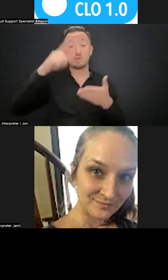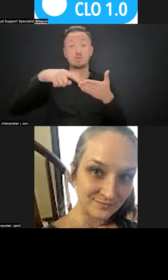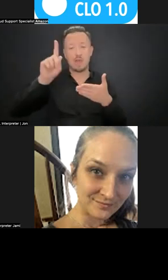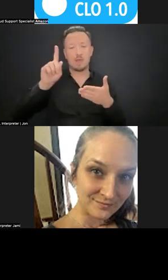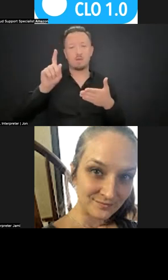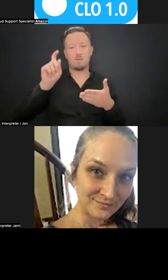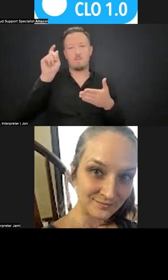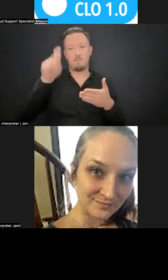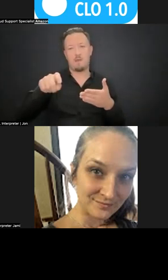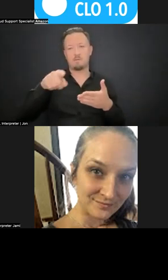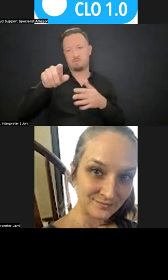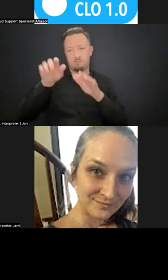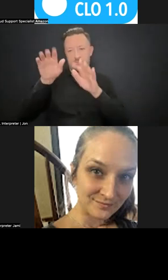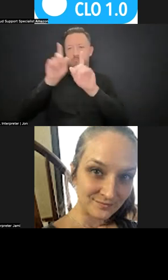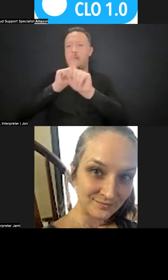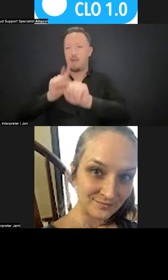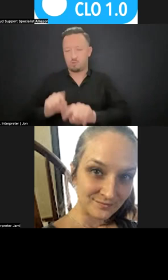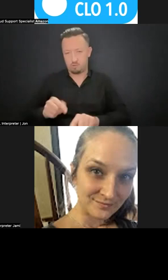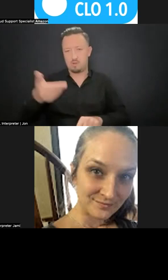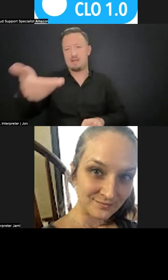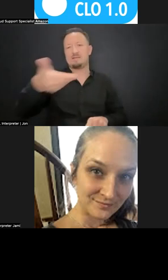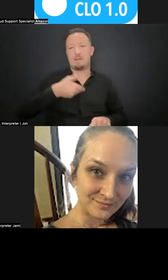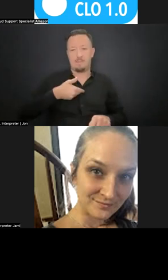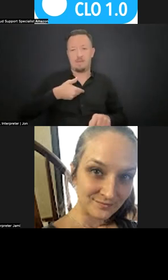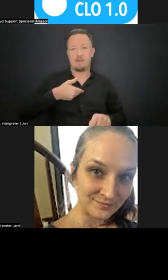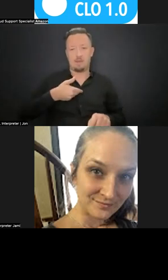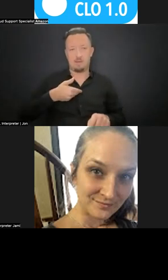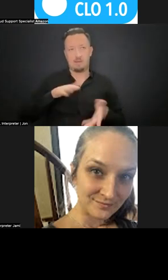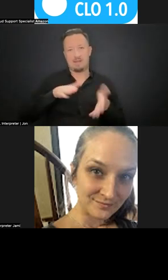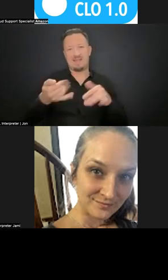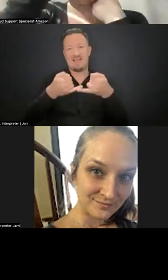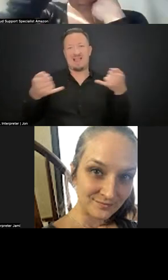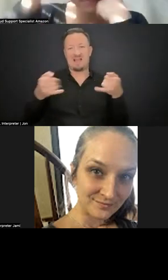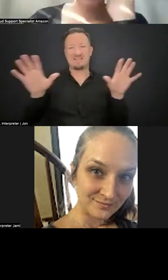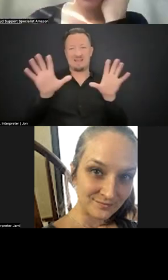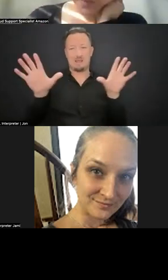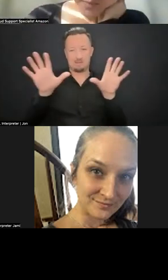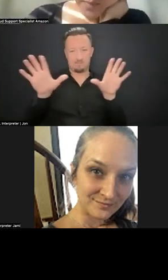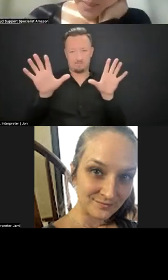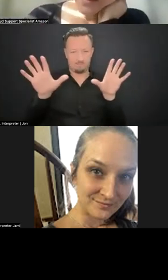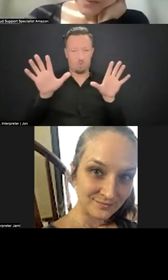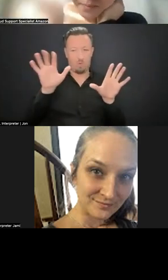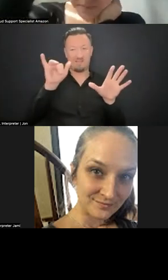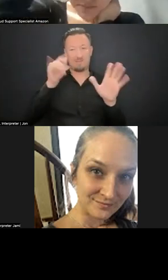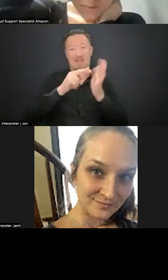submit. And then the deadline for this is Sunday cutoffs for that week.